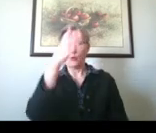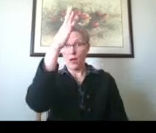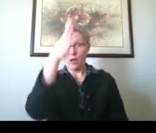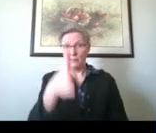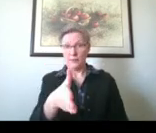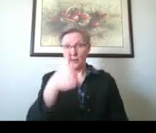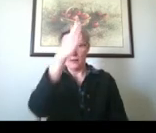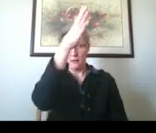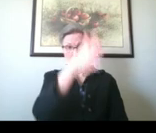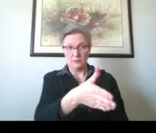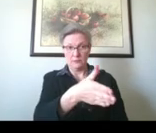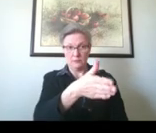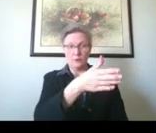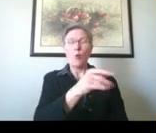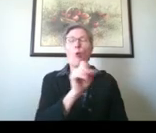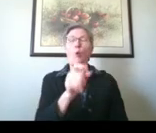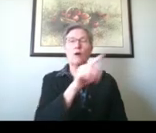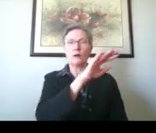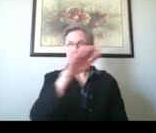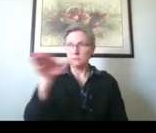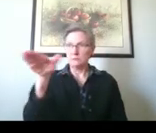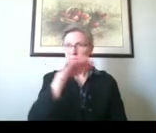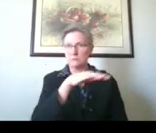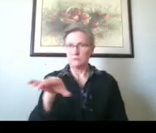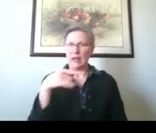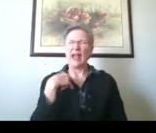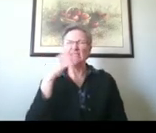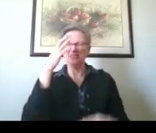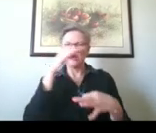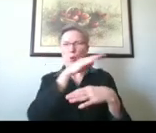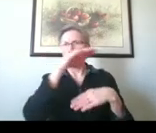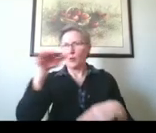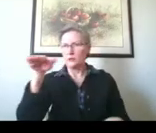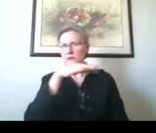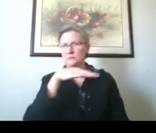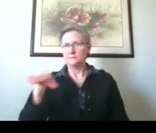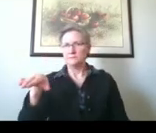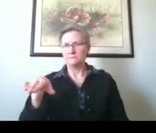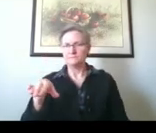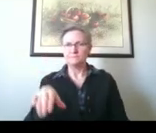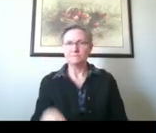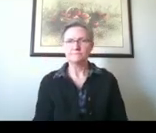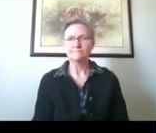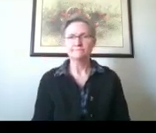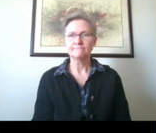across this way. I'm going to go across.